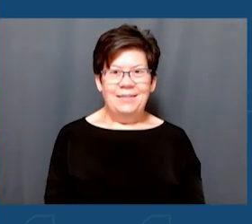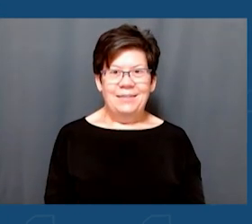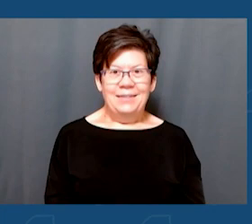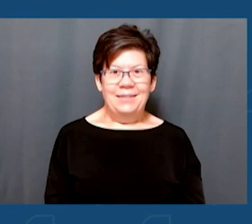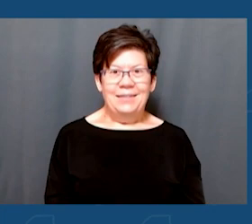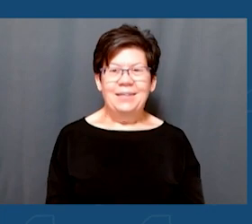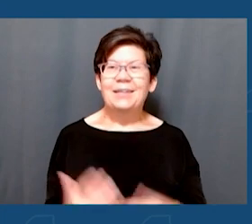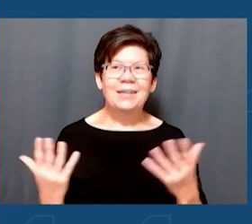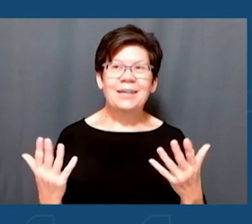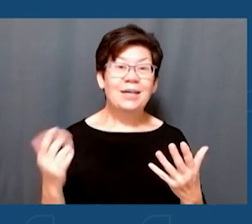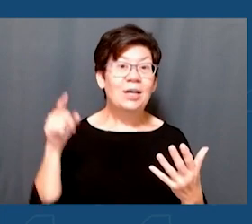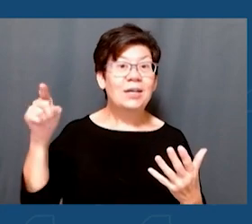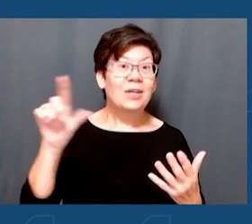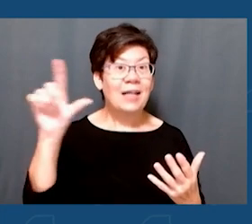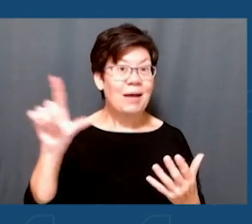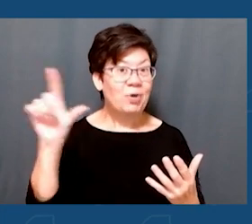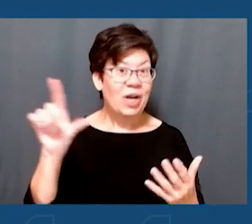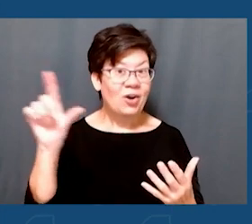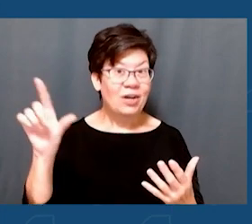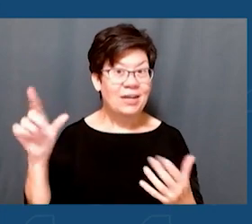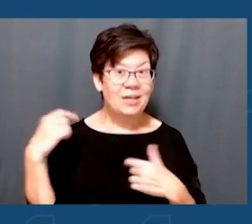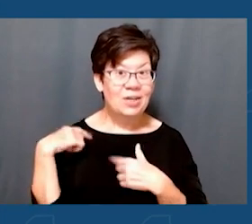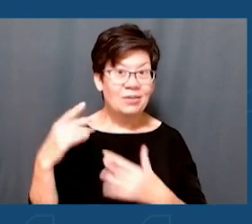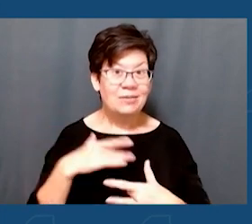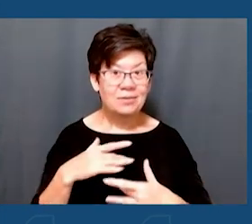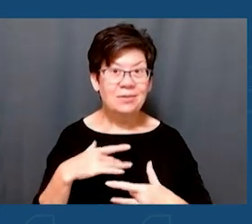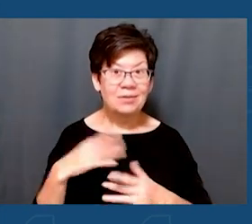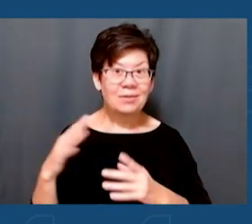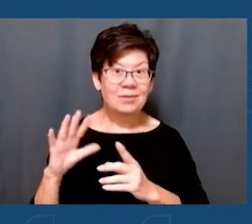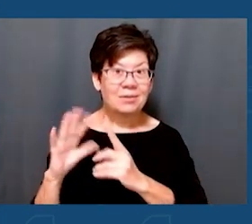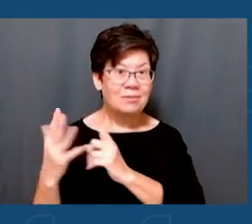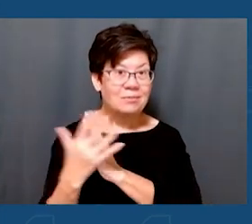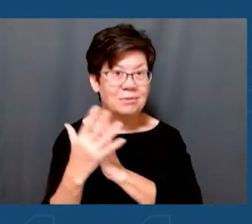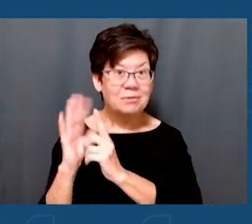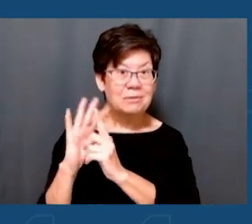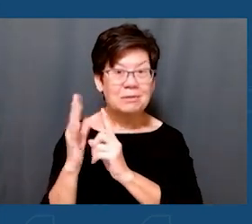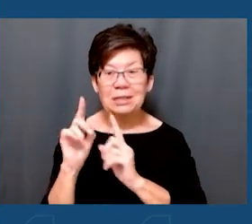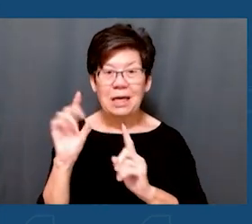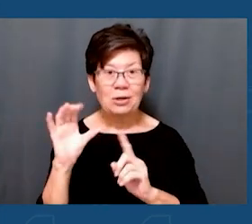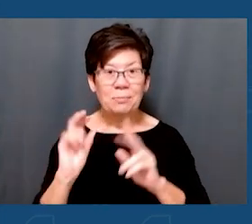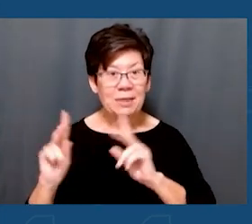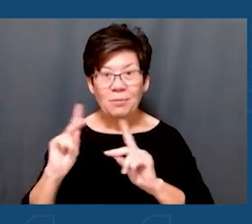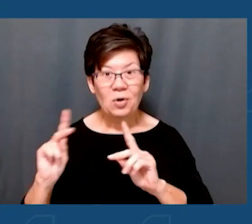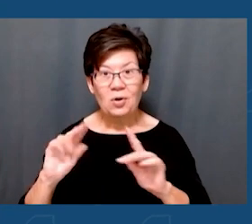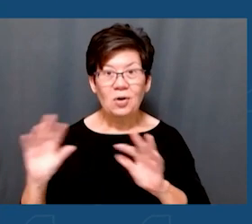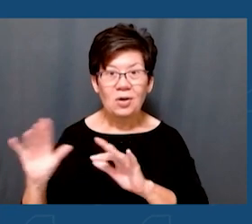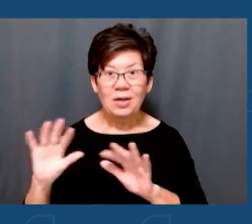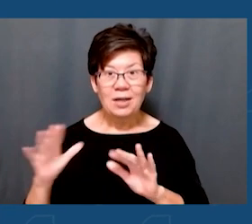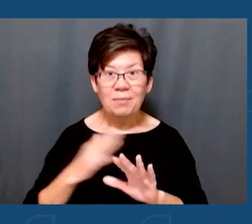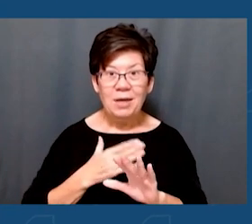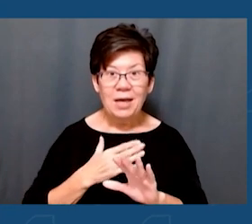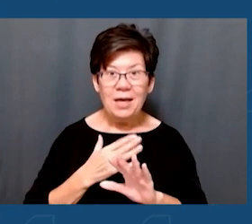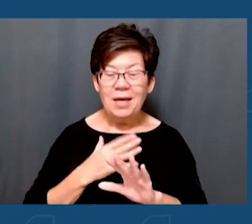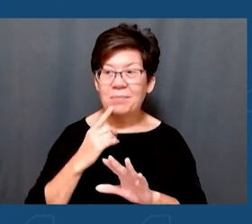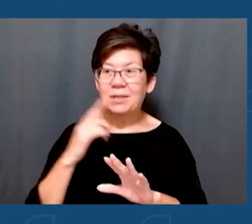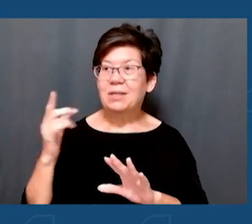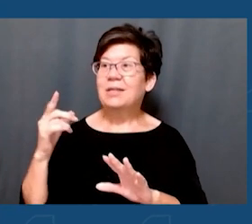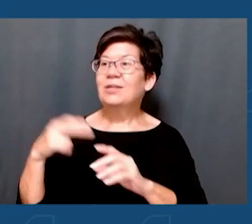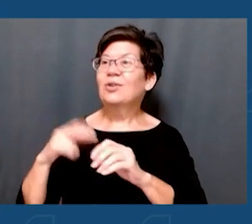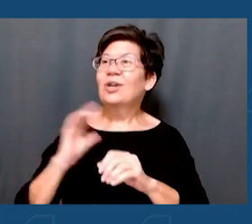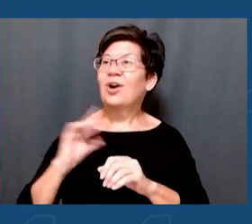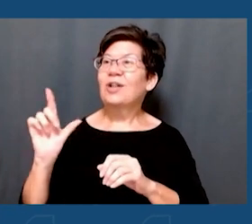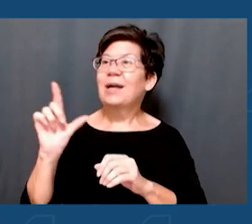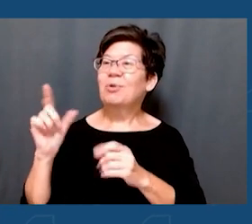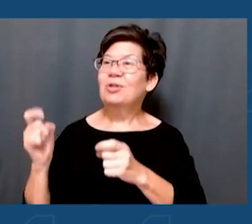Because when we're at the library, we get surrounded by 100 people or so, and I'm pleased to be we're joined by our library director,